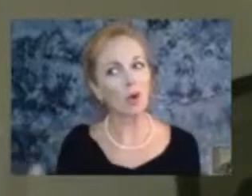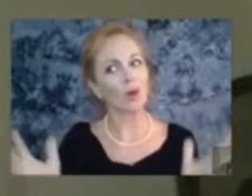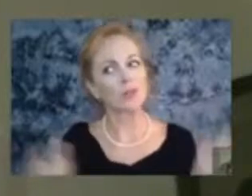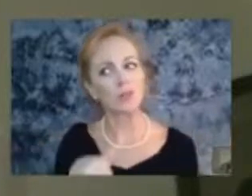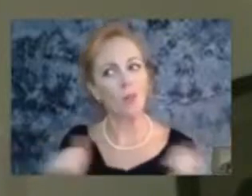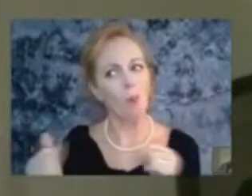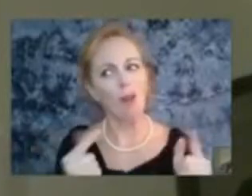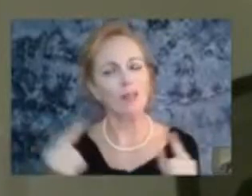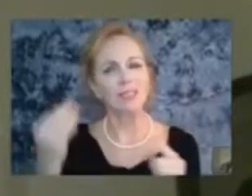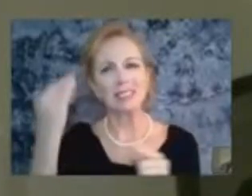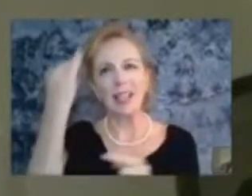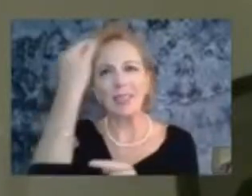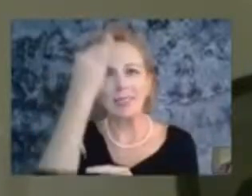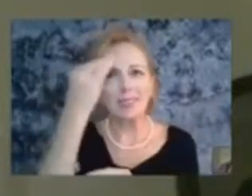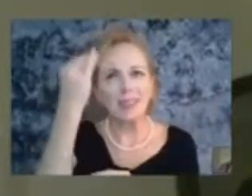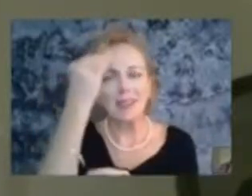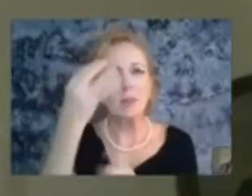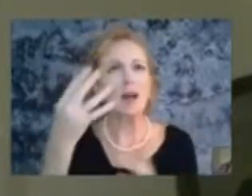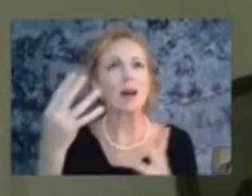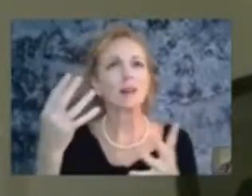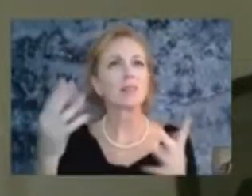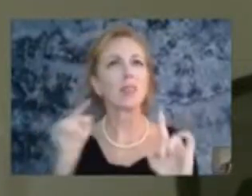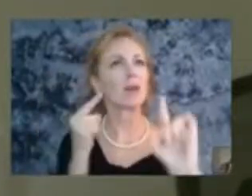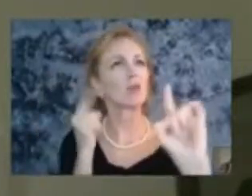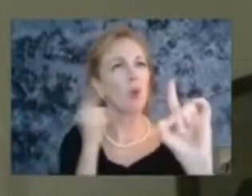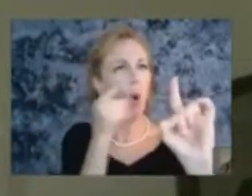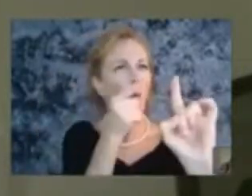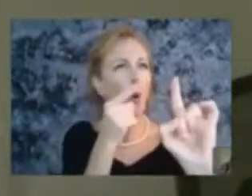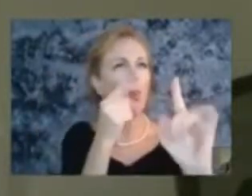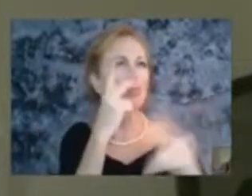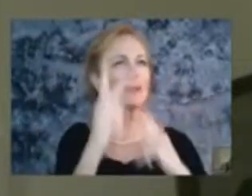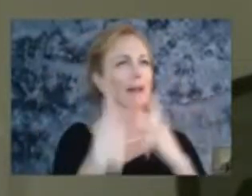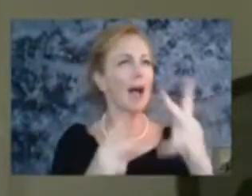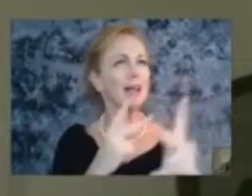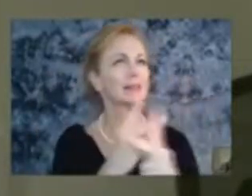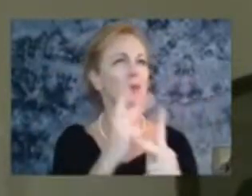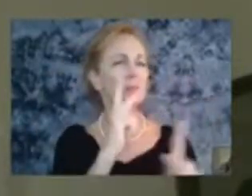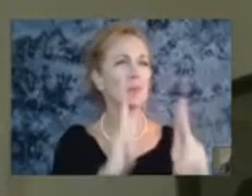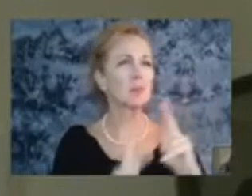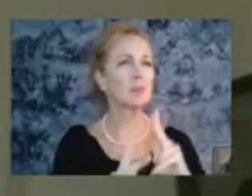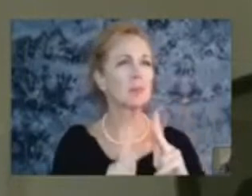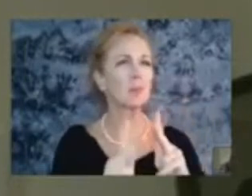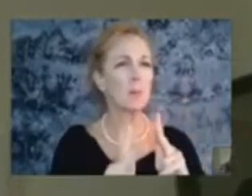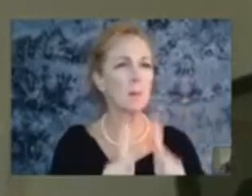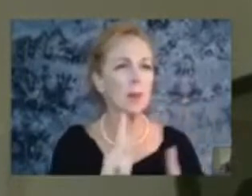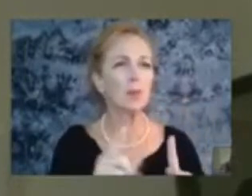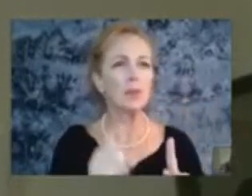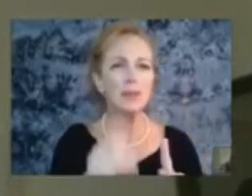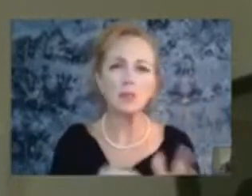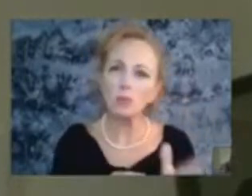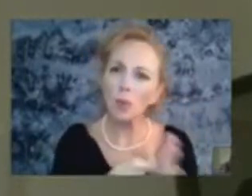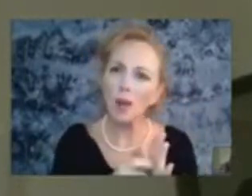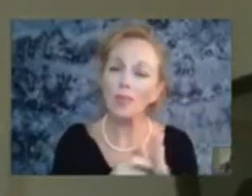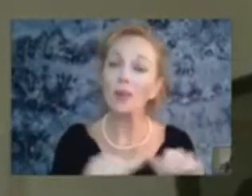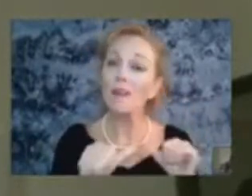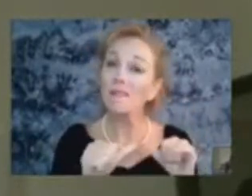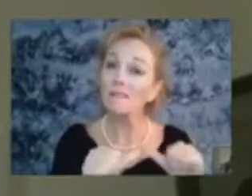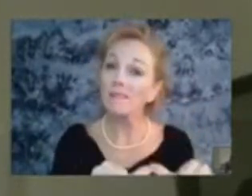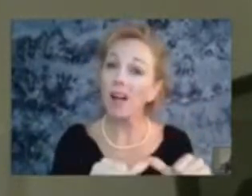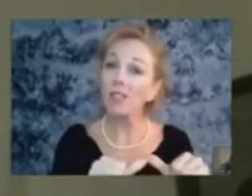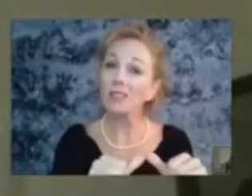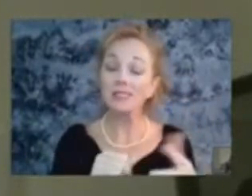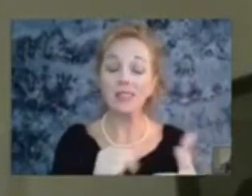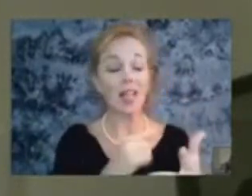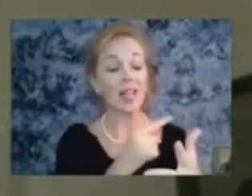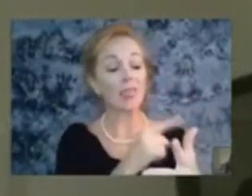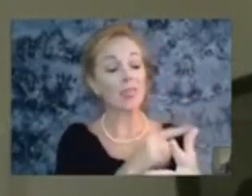doing and the kind of people that we need that are going to follow these 3 simple rules that we're now trying to turn